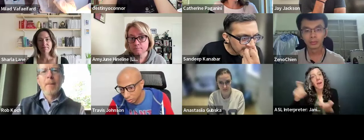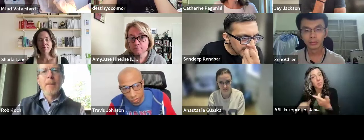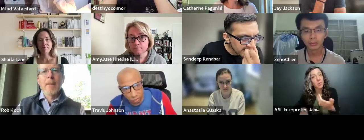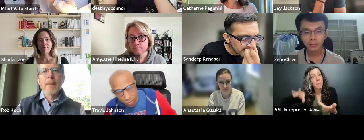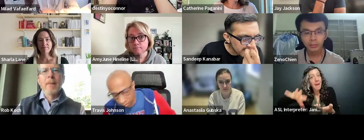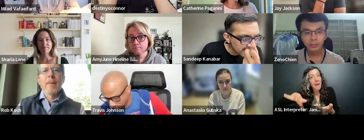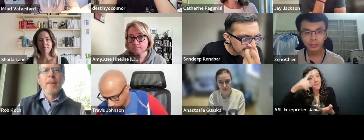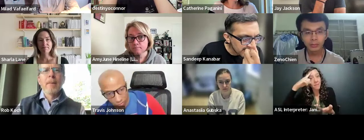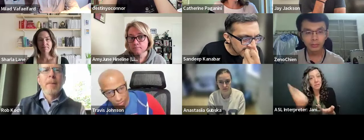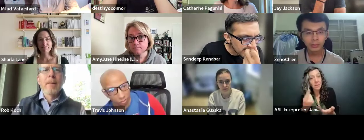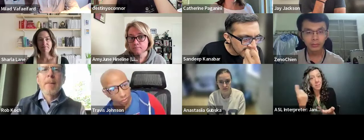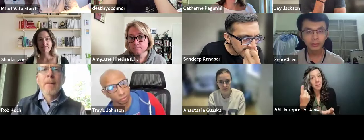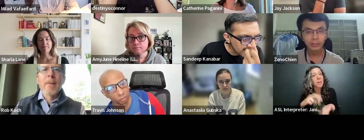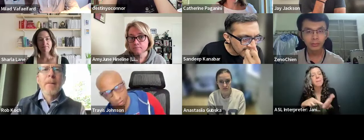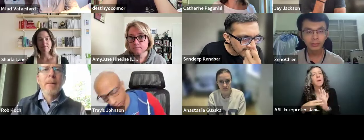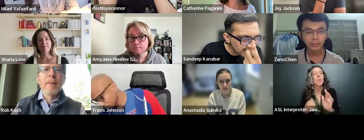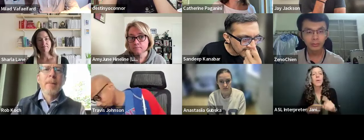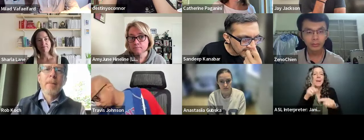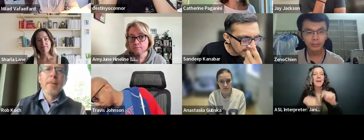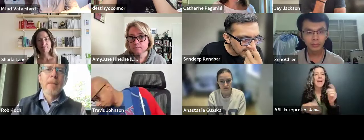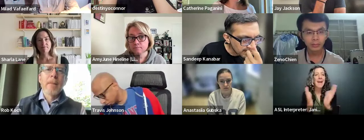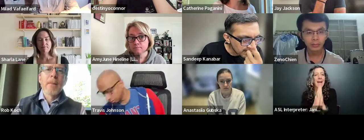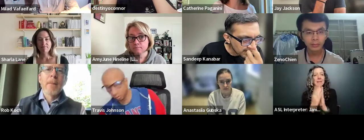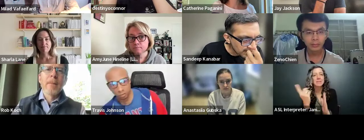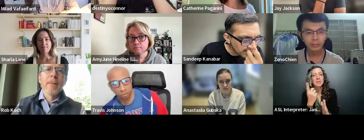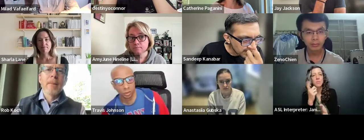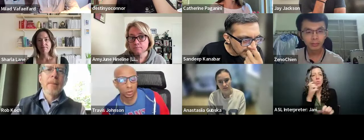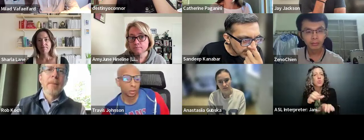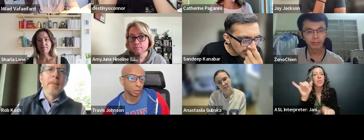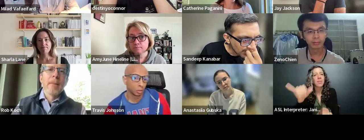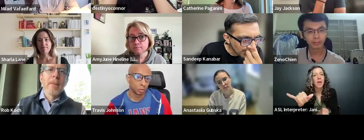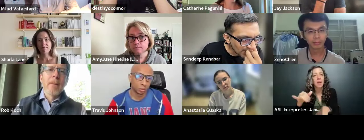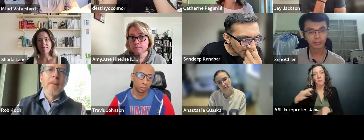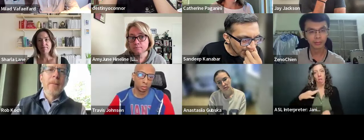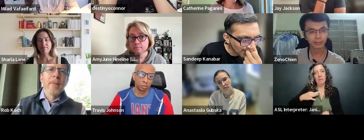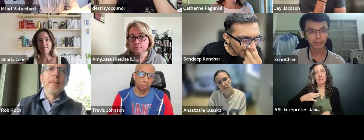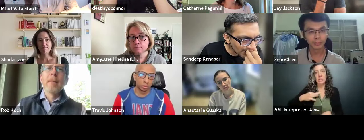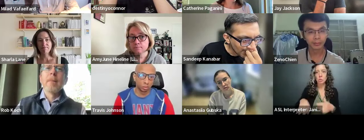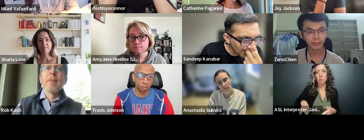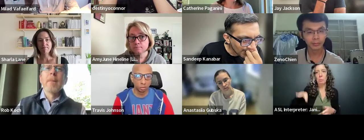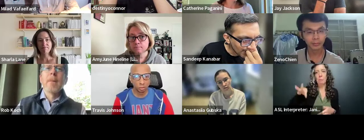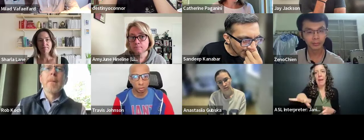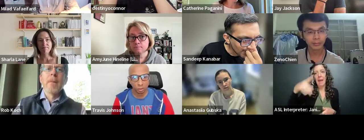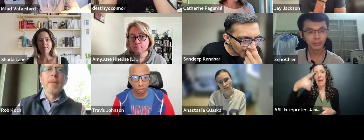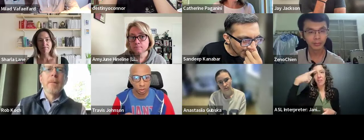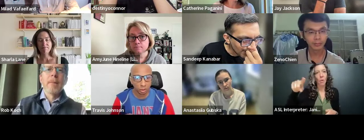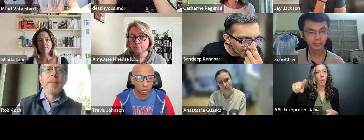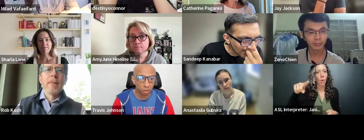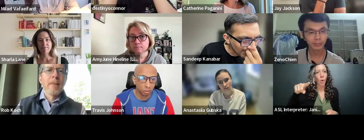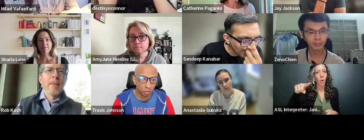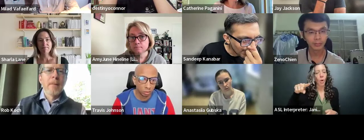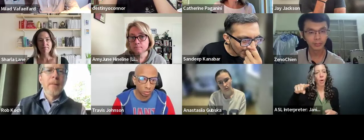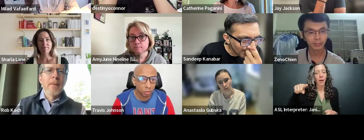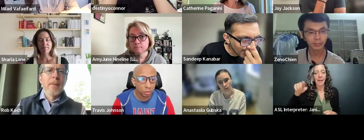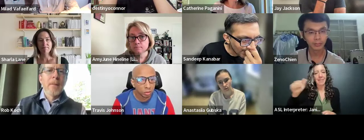cannot ask someone who is doing it on a volunteer basis to pay for it, but the CNCF may kind